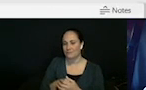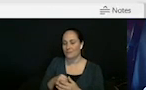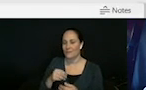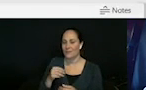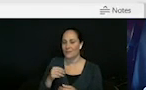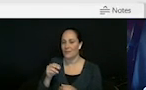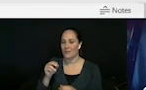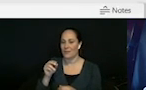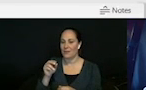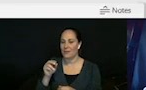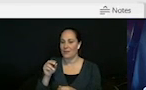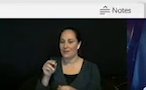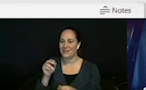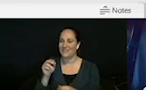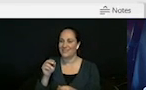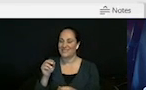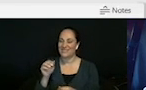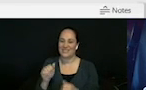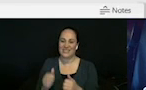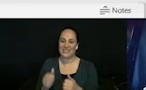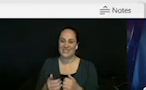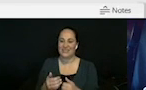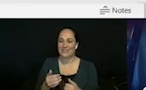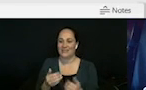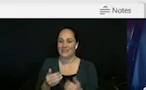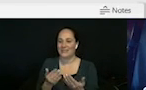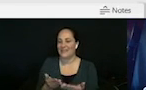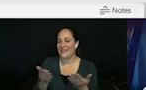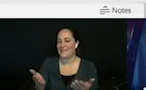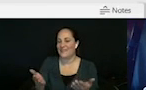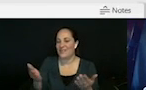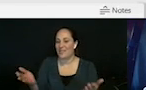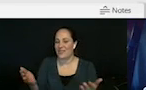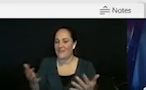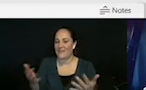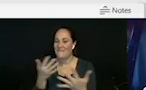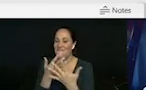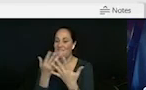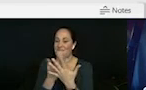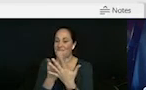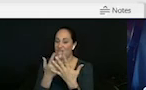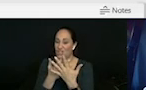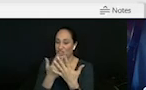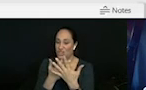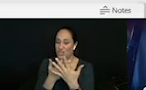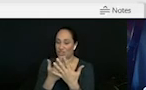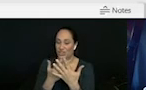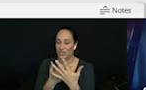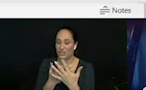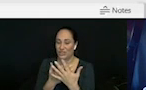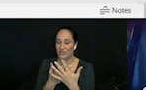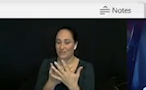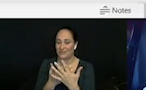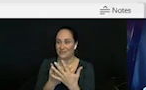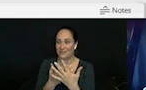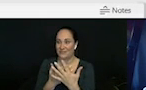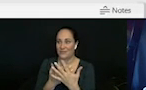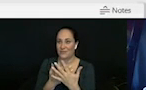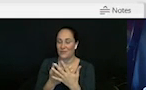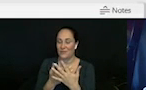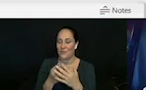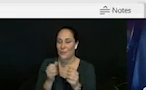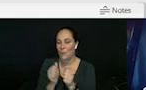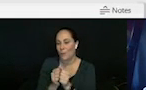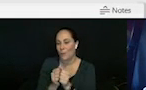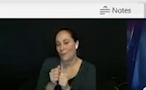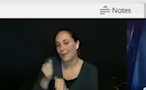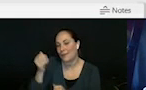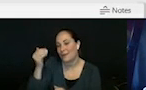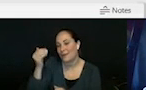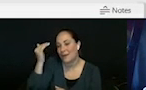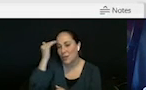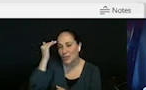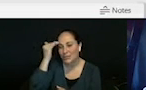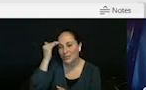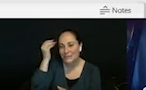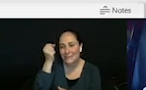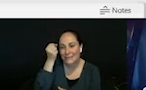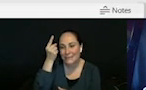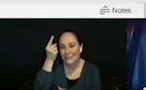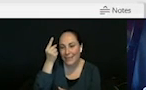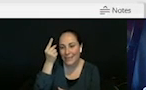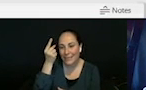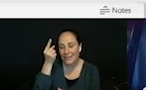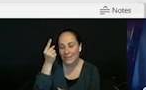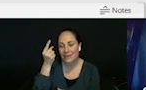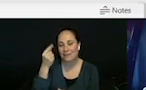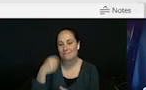filtered through some level of we had to know it? The knowledge had to come to us somehow through some medium. And that's the essence